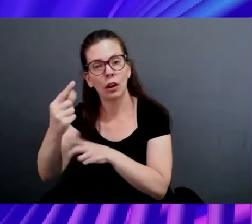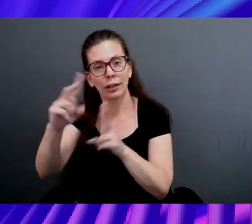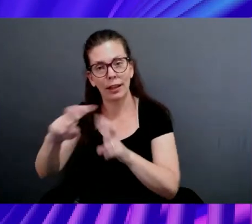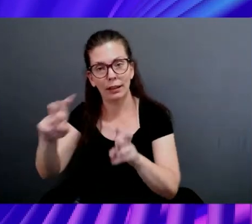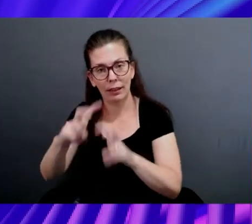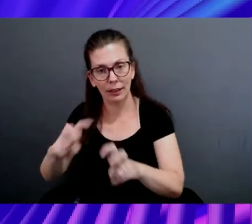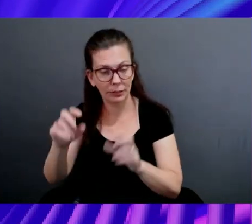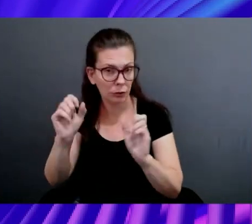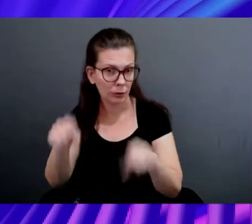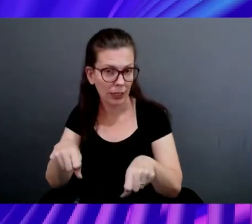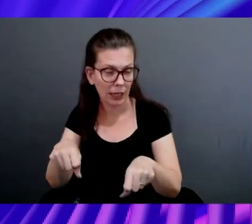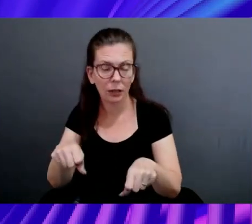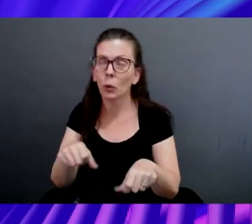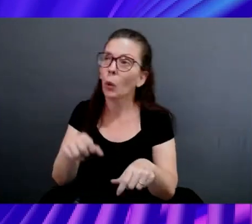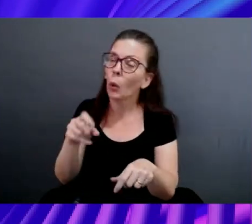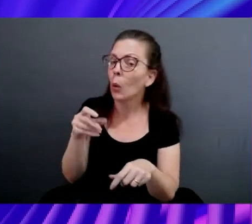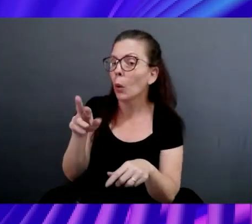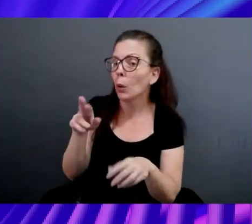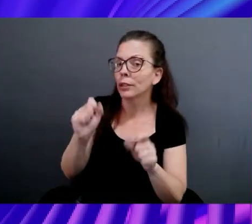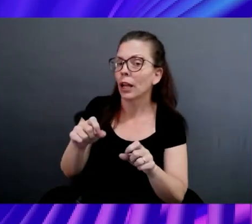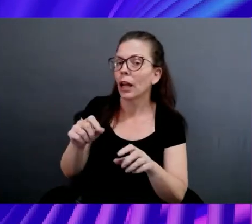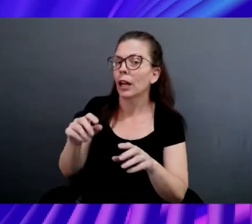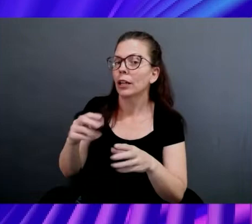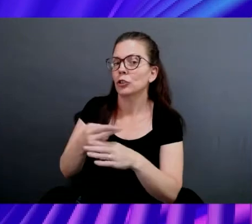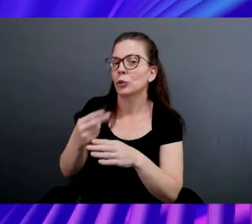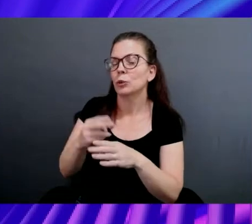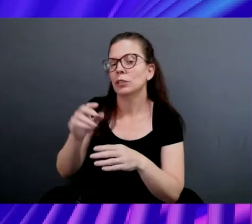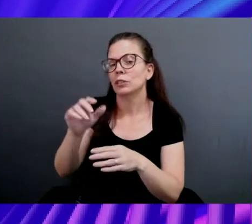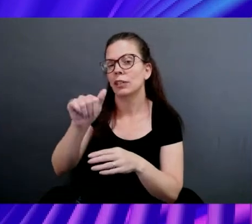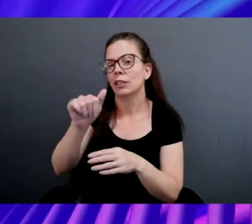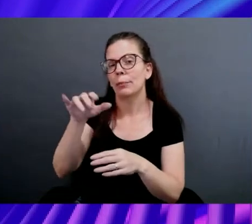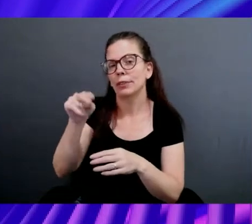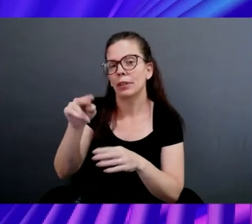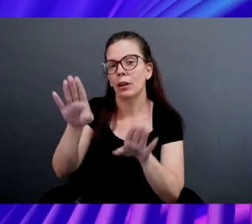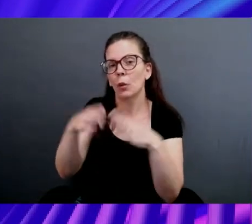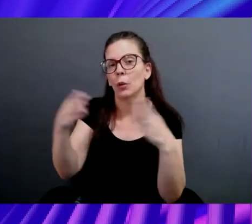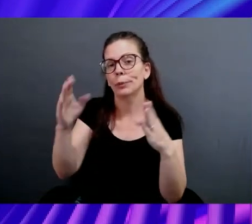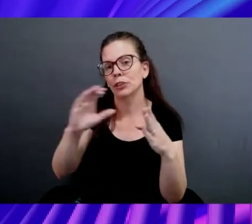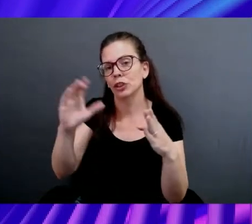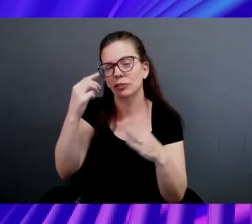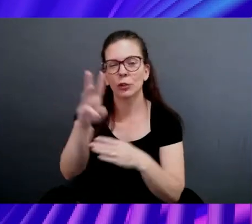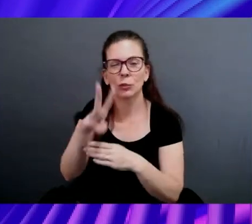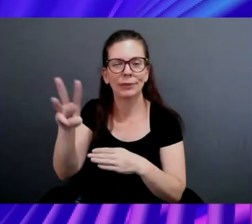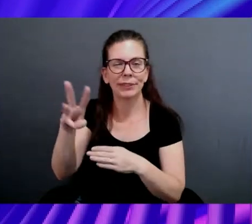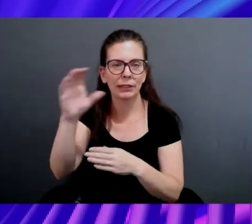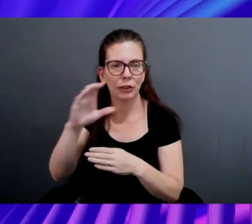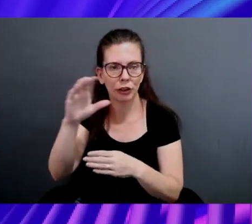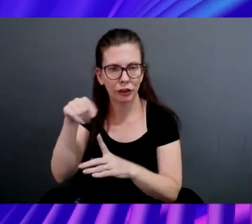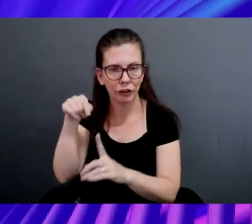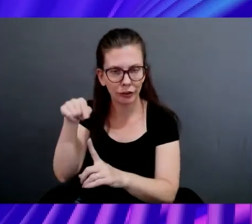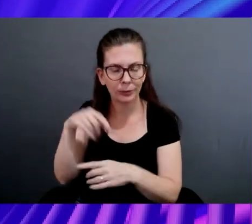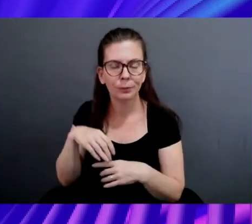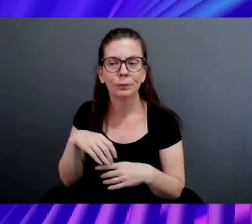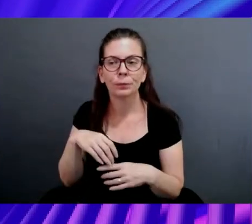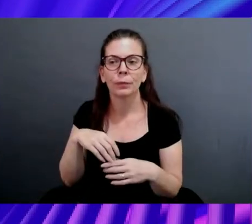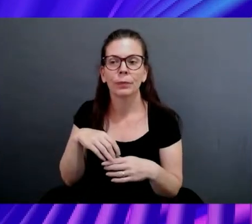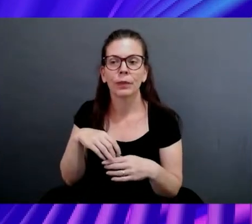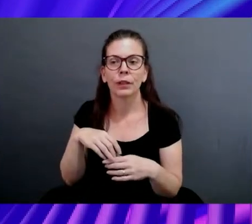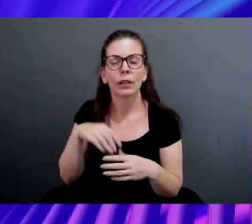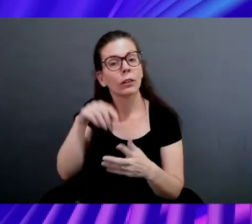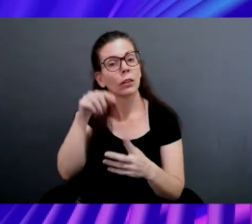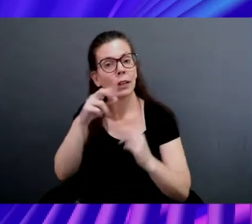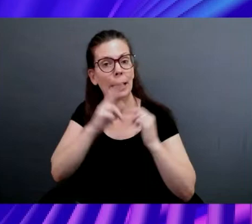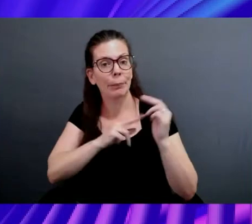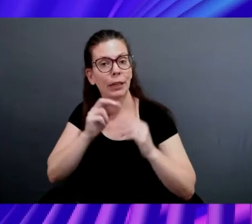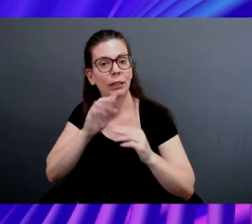use OpenSearch, Amazon OpenSearch for website search, right? Instead of the building your own